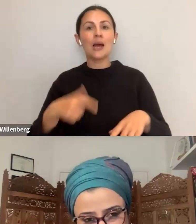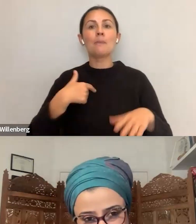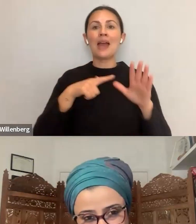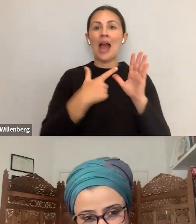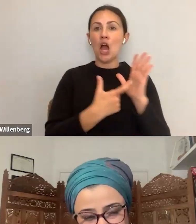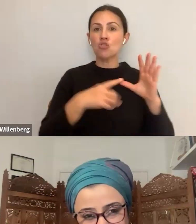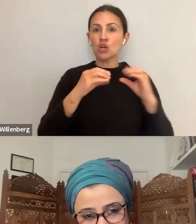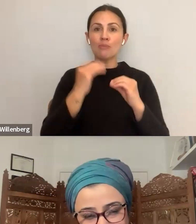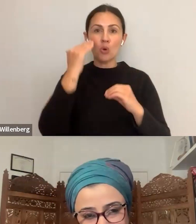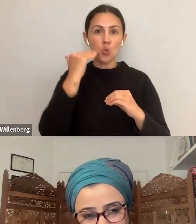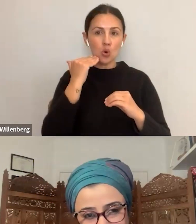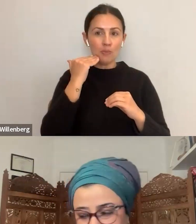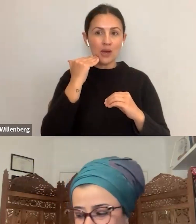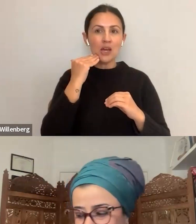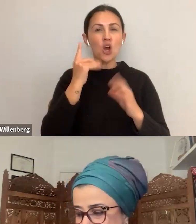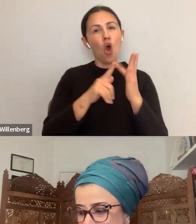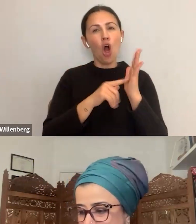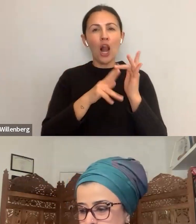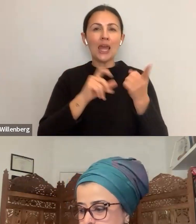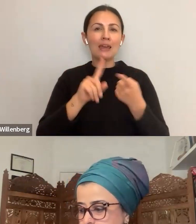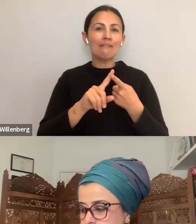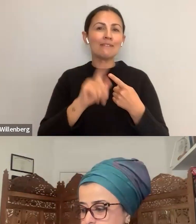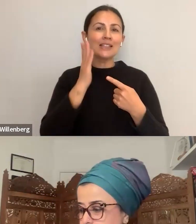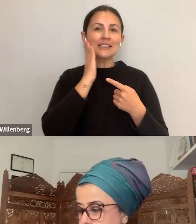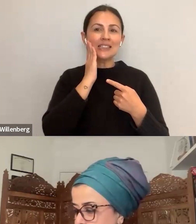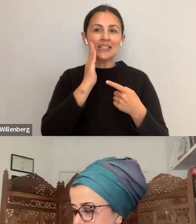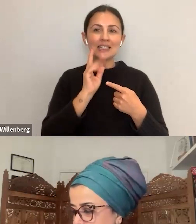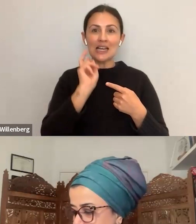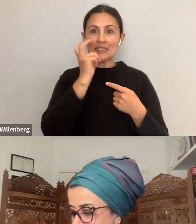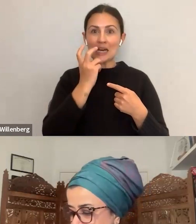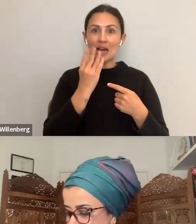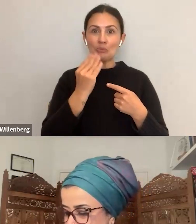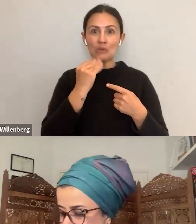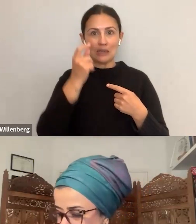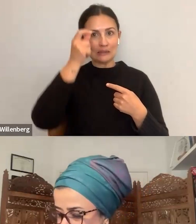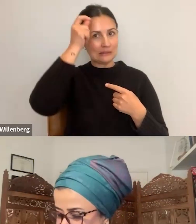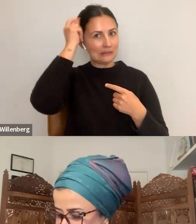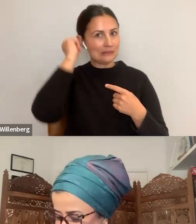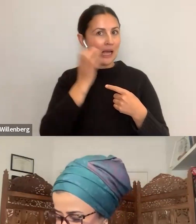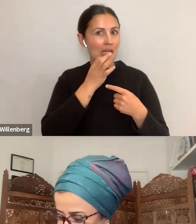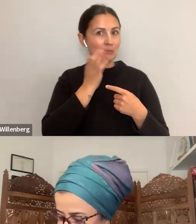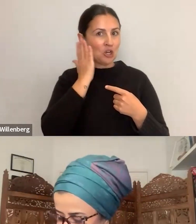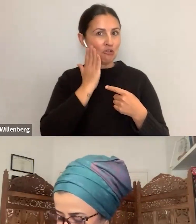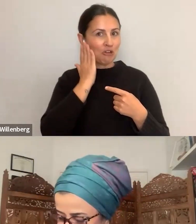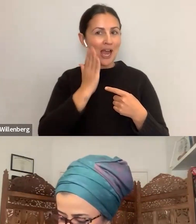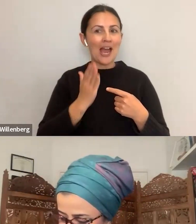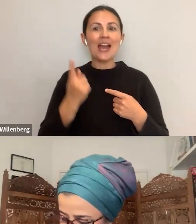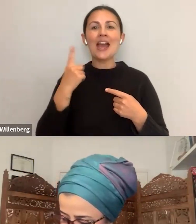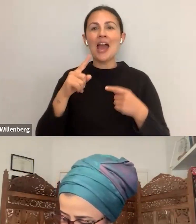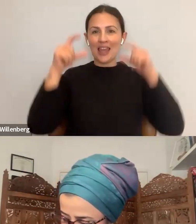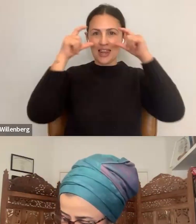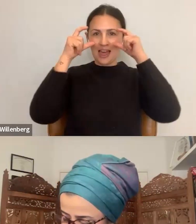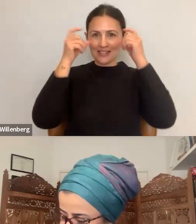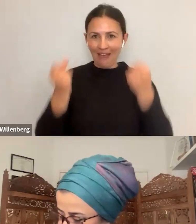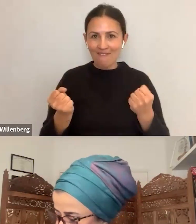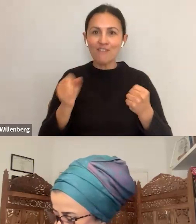have light olive skin, dark brown hair with some grey when I don't dye it, and I'm wearing black rimmed glasses and an